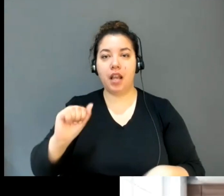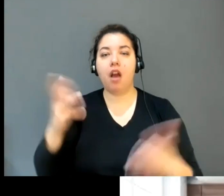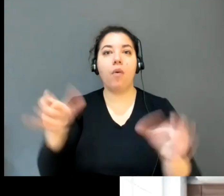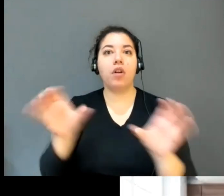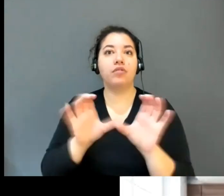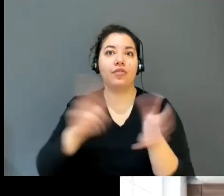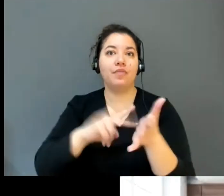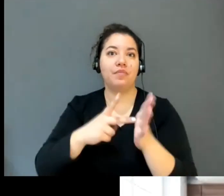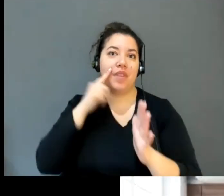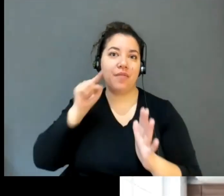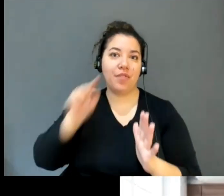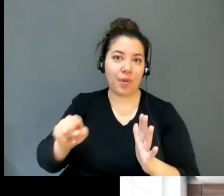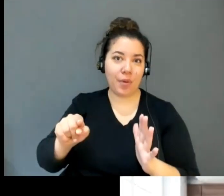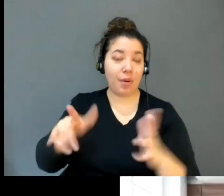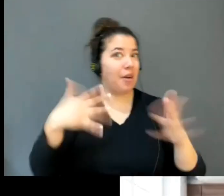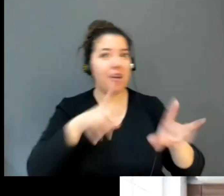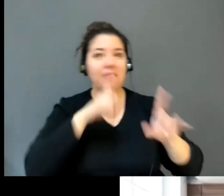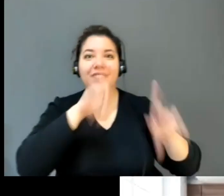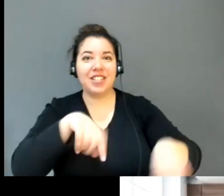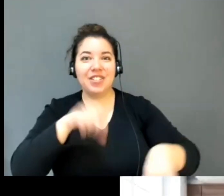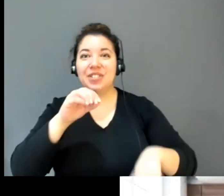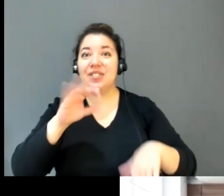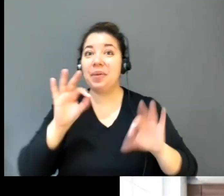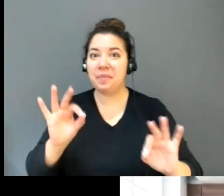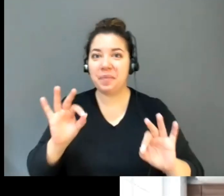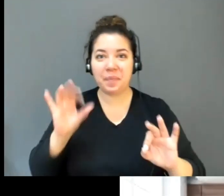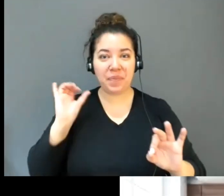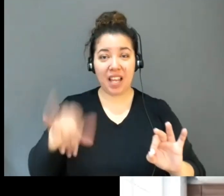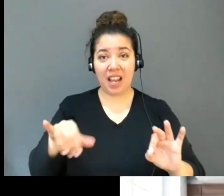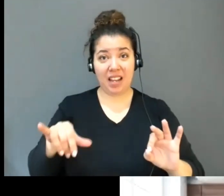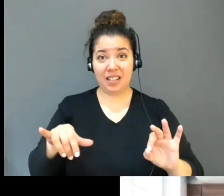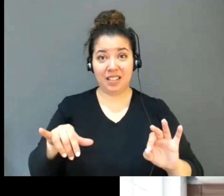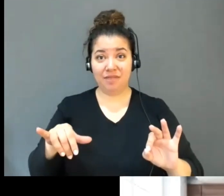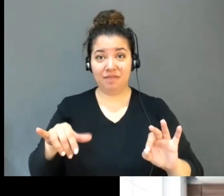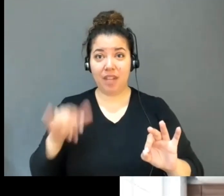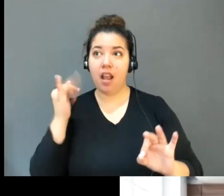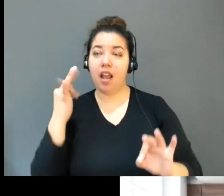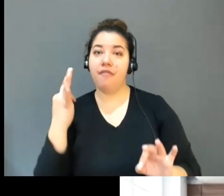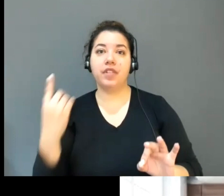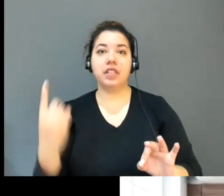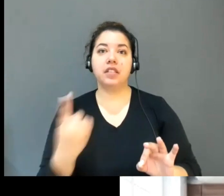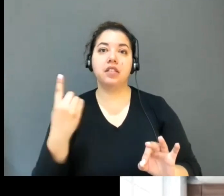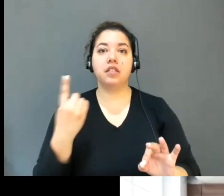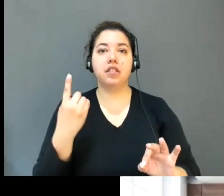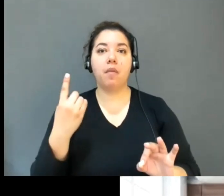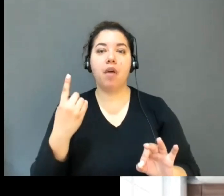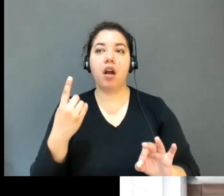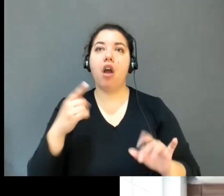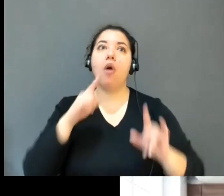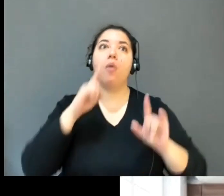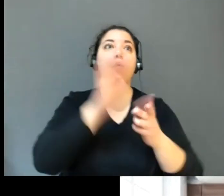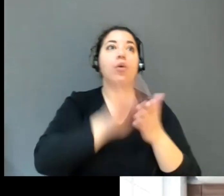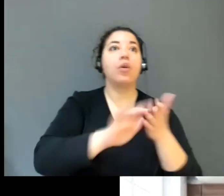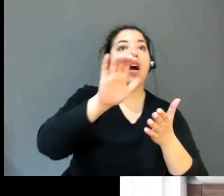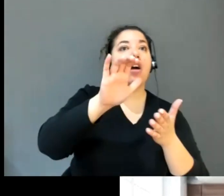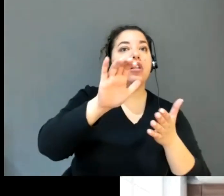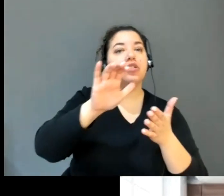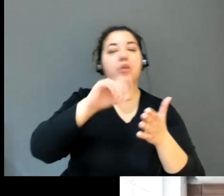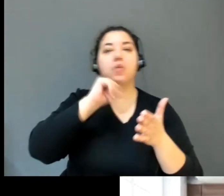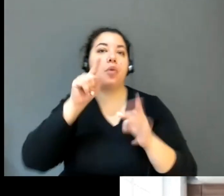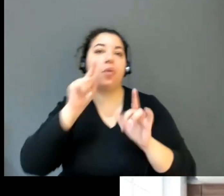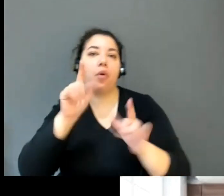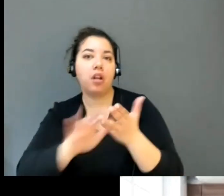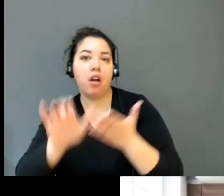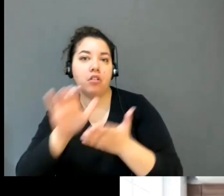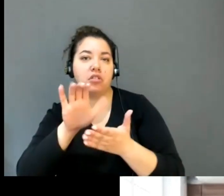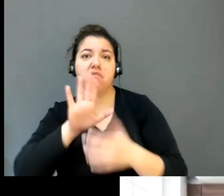You just answered that question. Yep. That, no one's passing judgment here saying, go to college, don't go to college. We all make our own decisions, and there's no